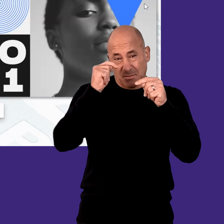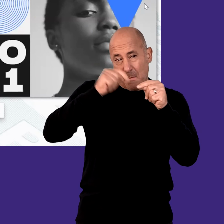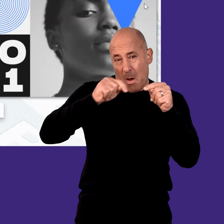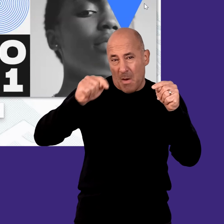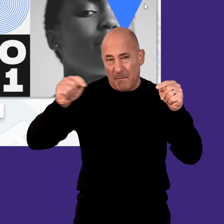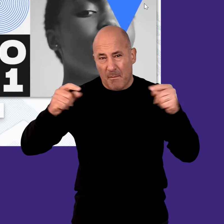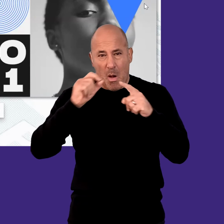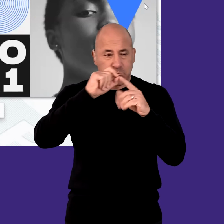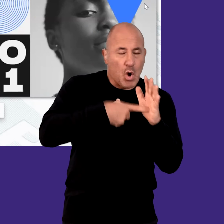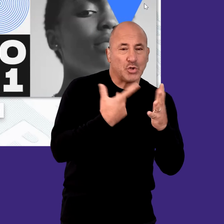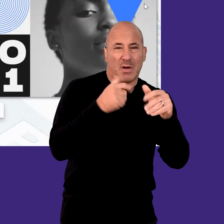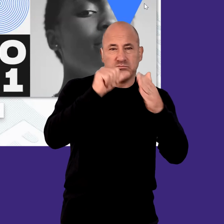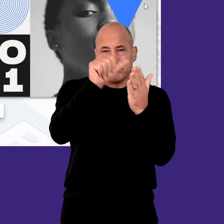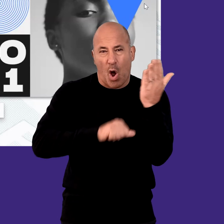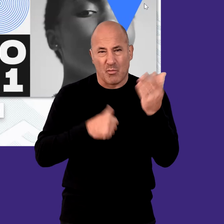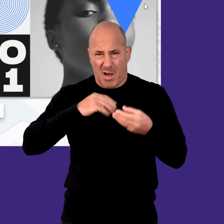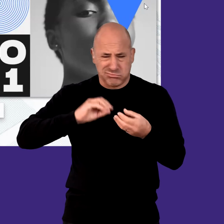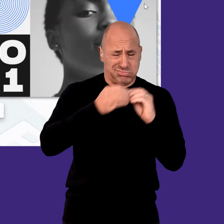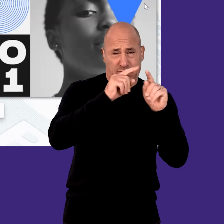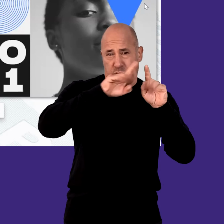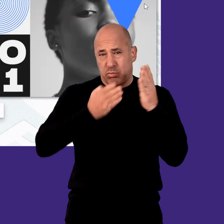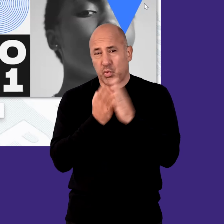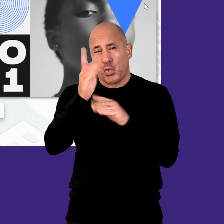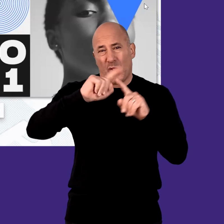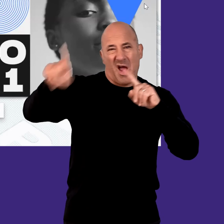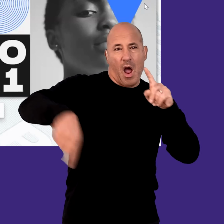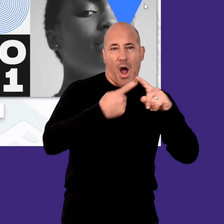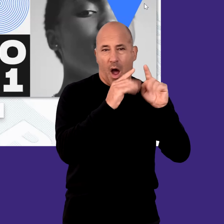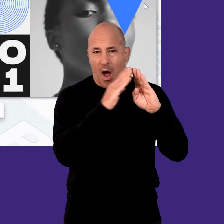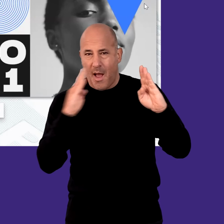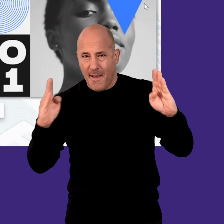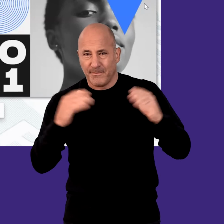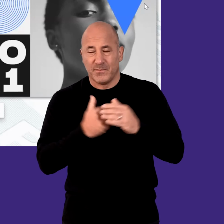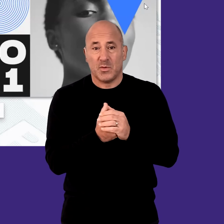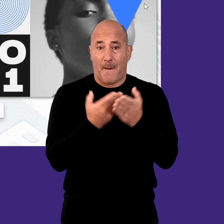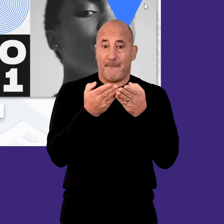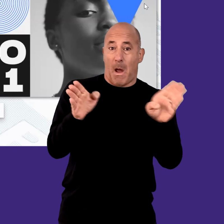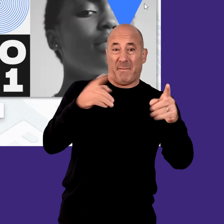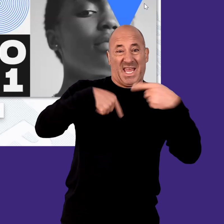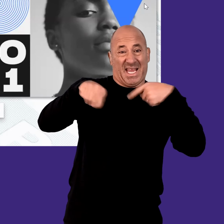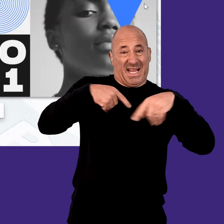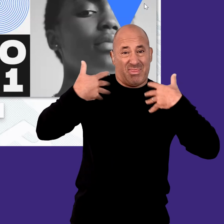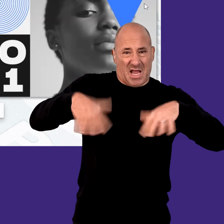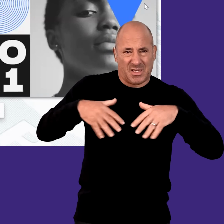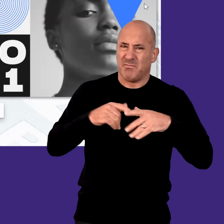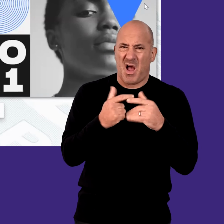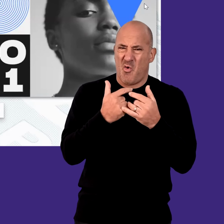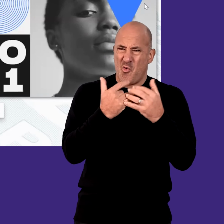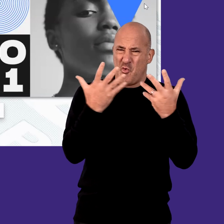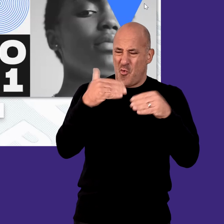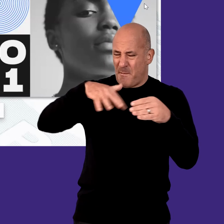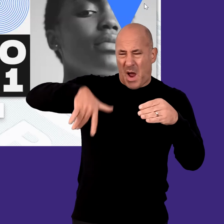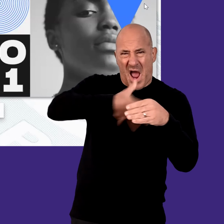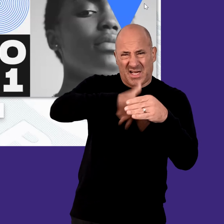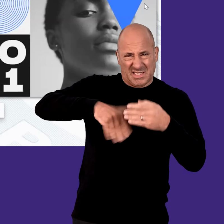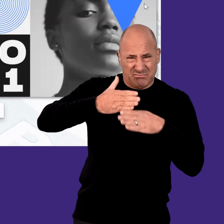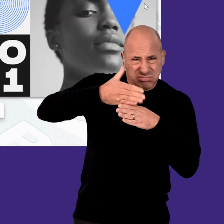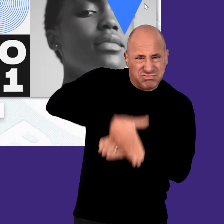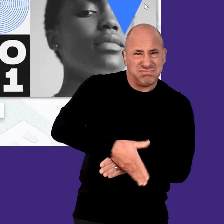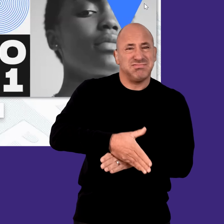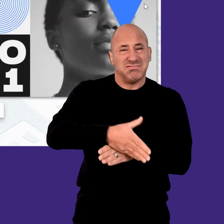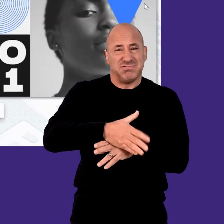lots of different events, projects, programmes that happened all throughout the year. So not just public facing, but a lot that went on behind the scenes as well. And it was all geared